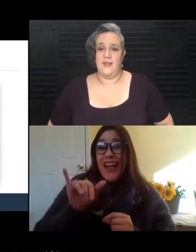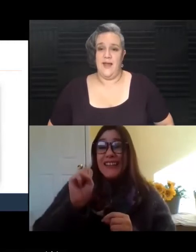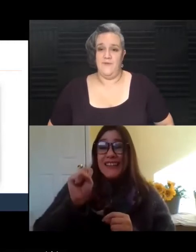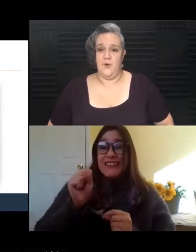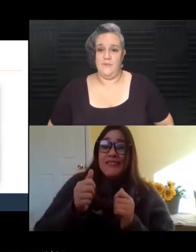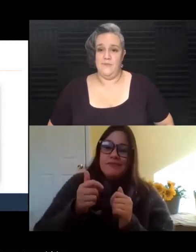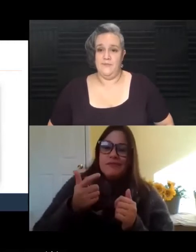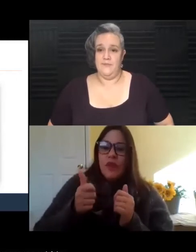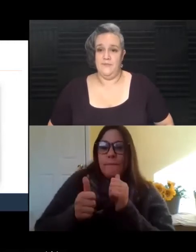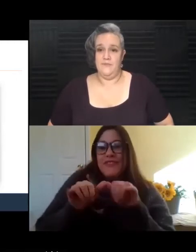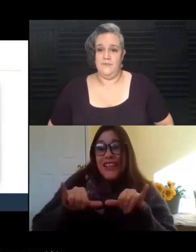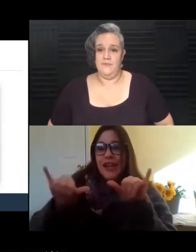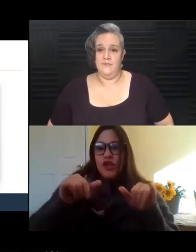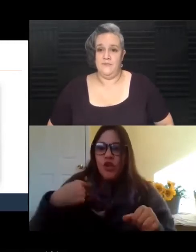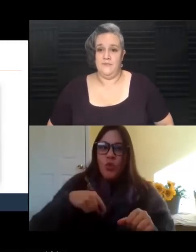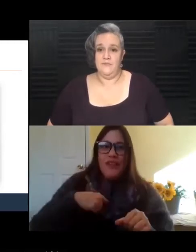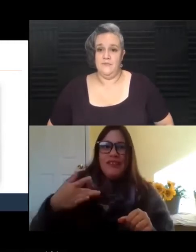the Zoom platform.